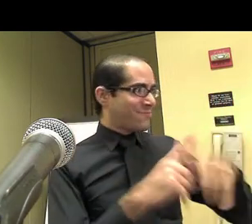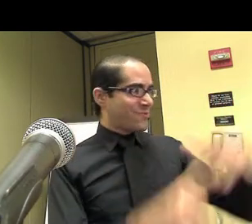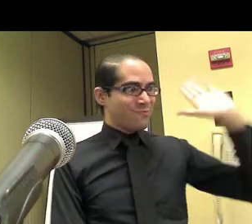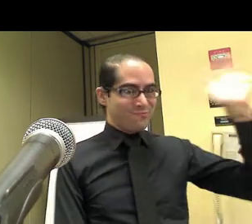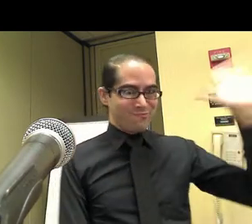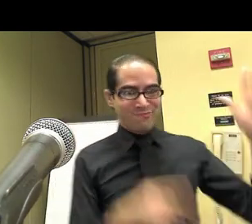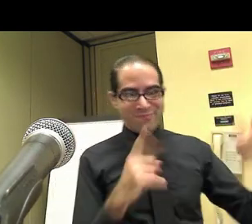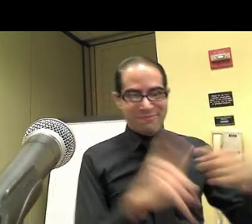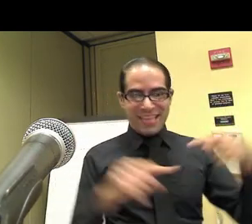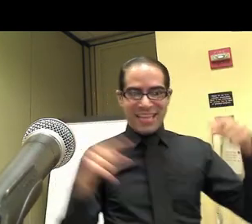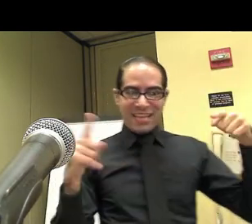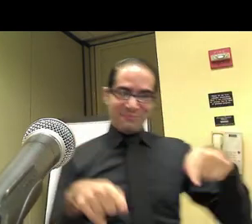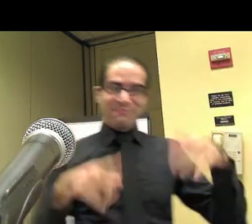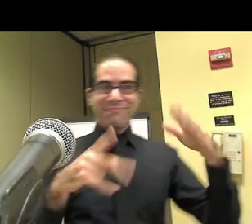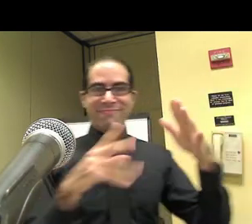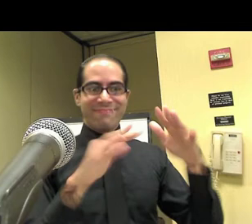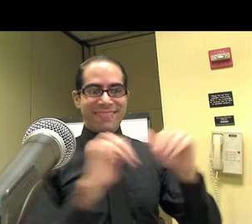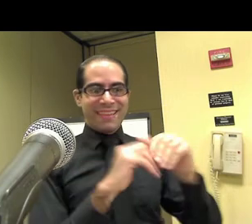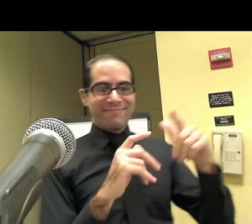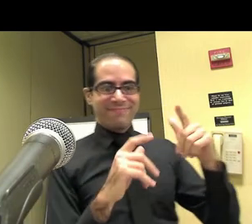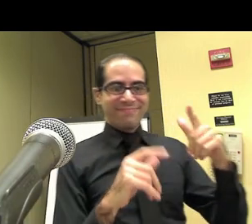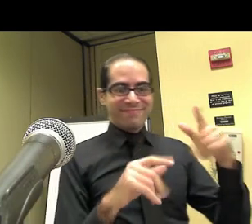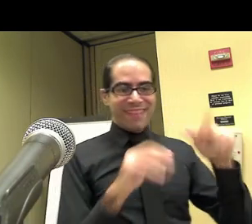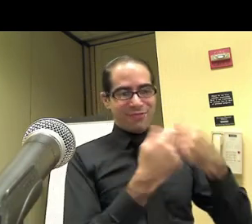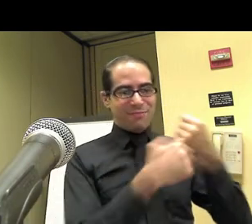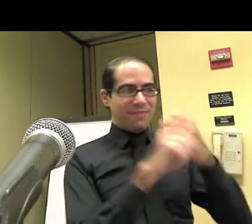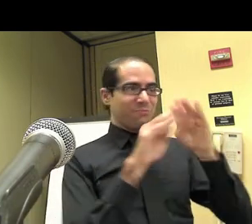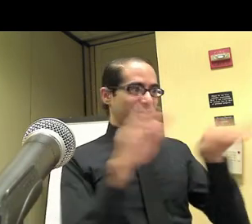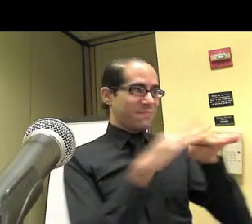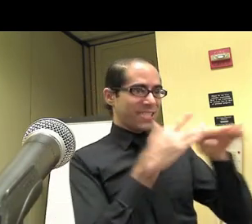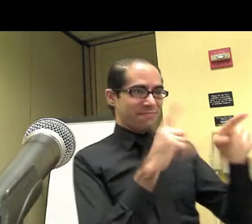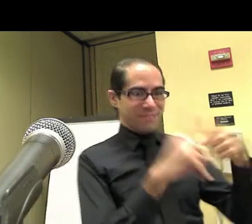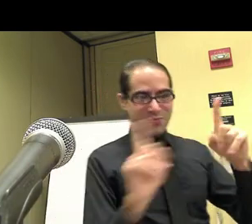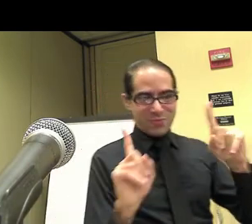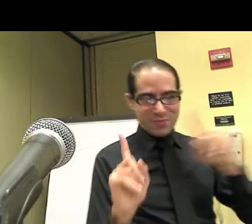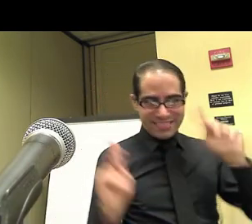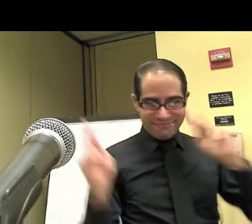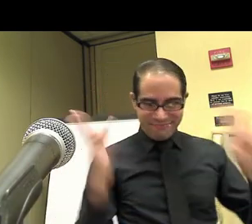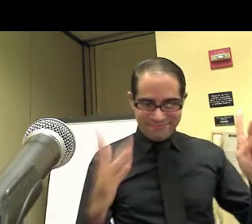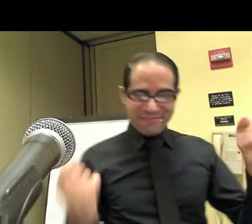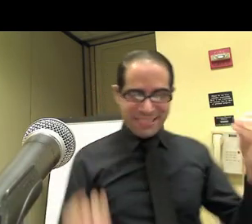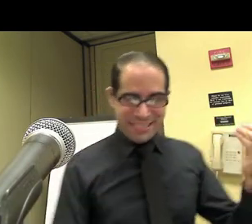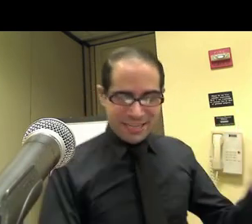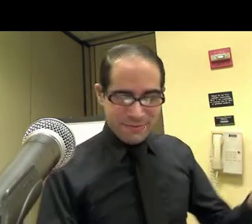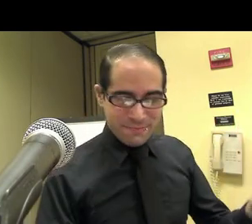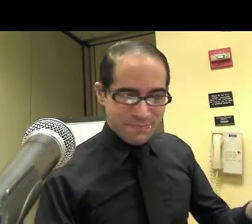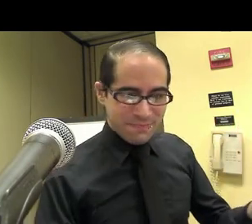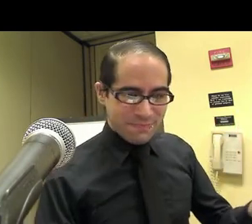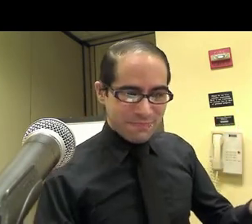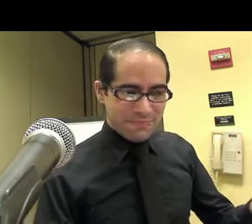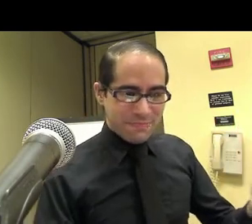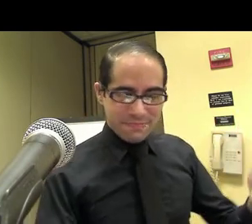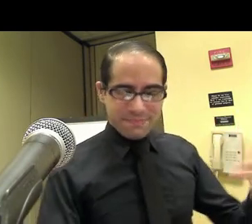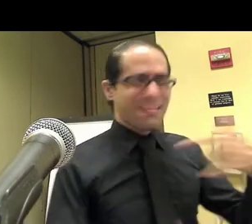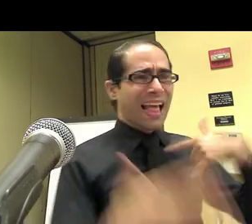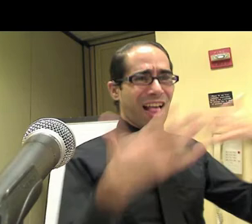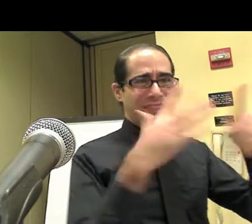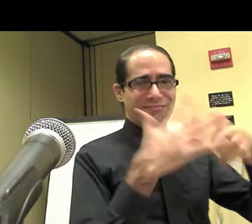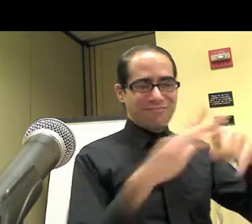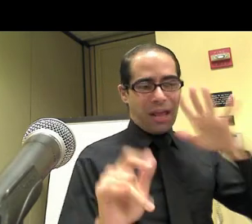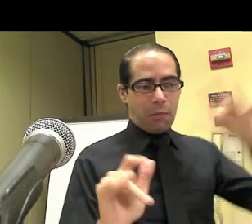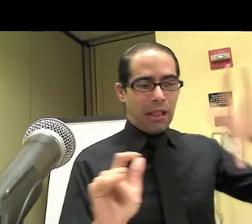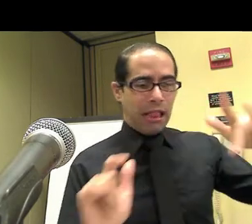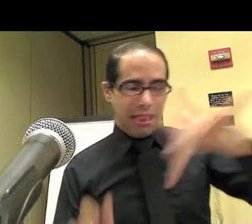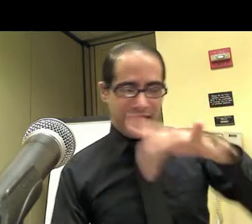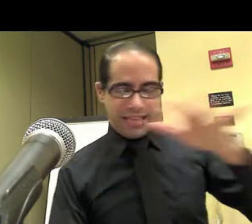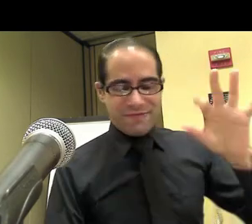your introduction, and it's so good to hear all of the presentations we've heard so far of how to make museums accessible to